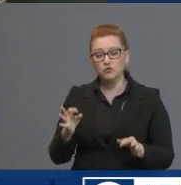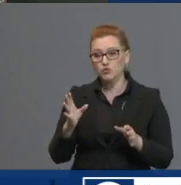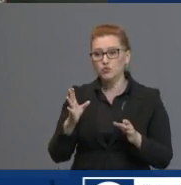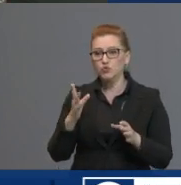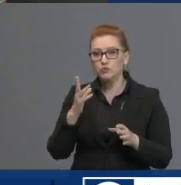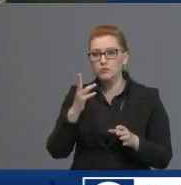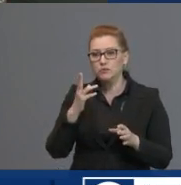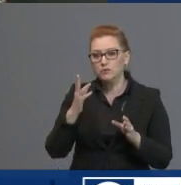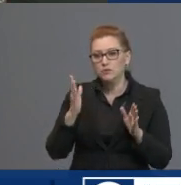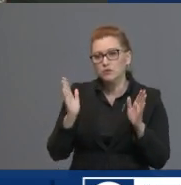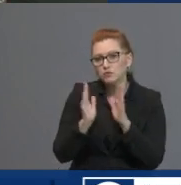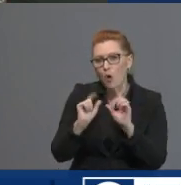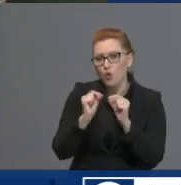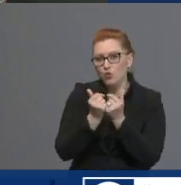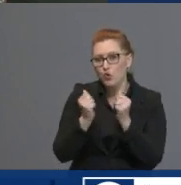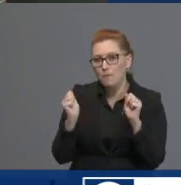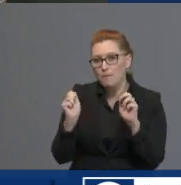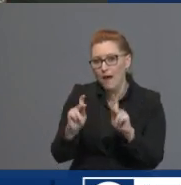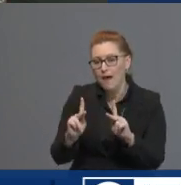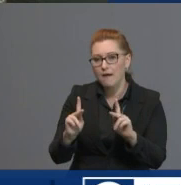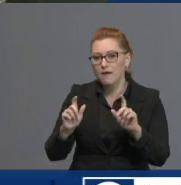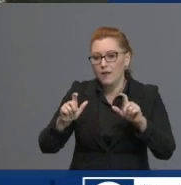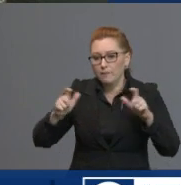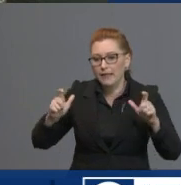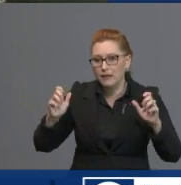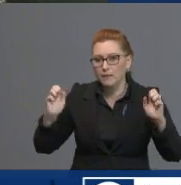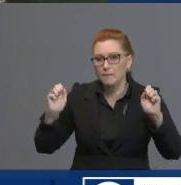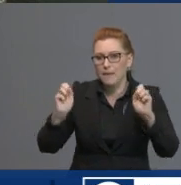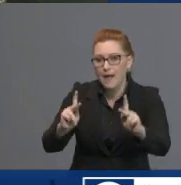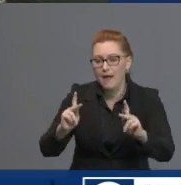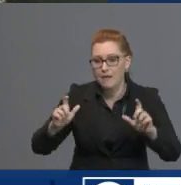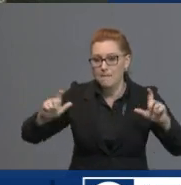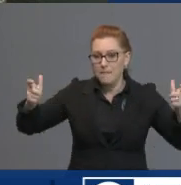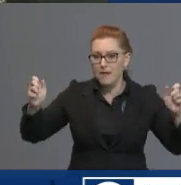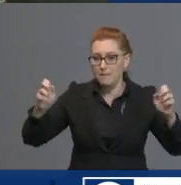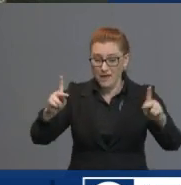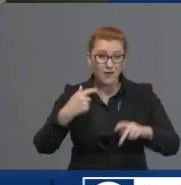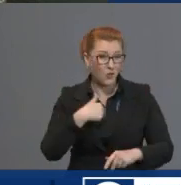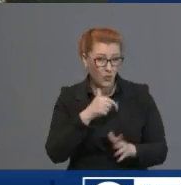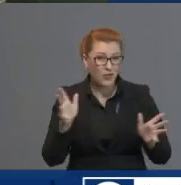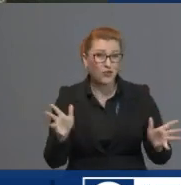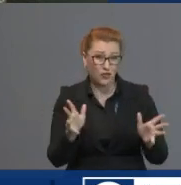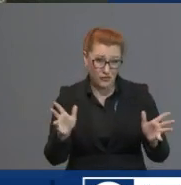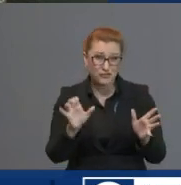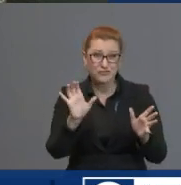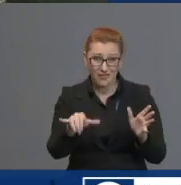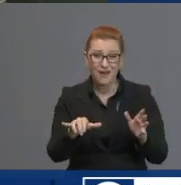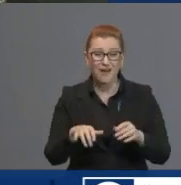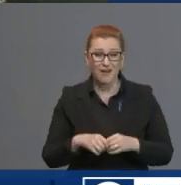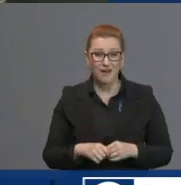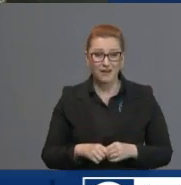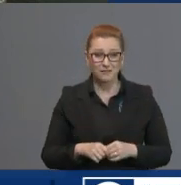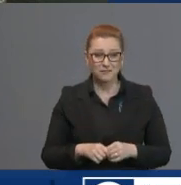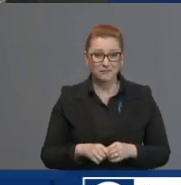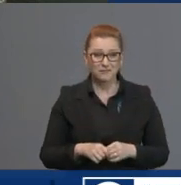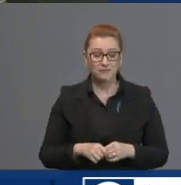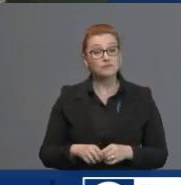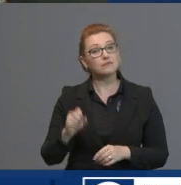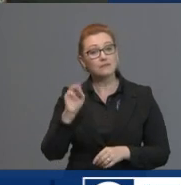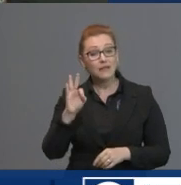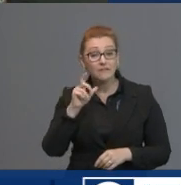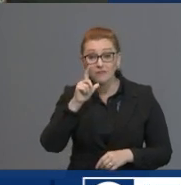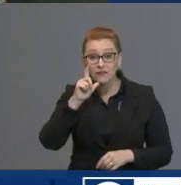of fact, in phase 1, which is where Arizona is, you are encouraged to return in phases. Minimize